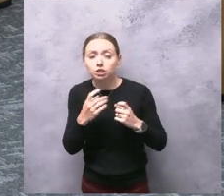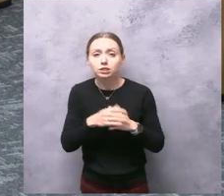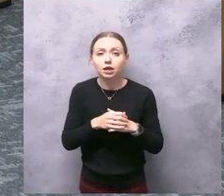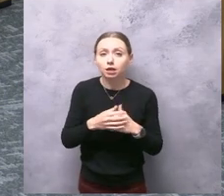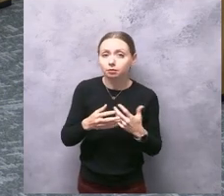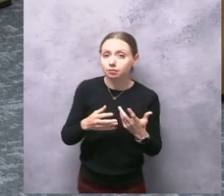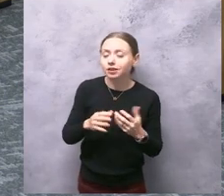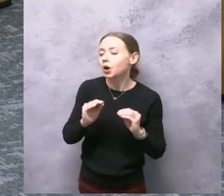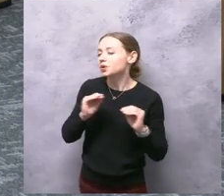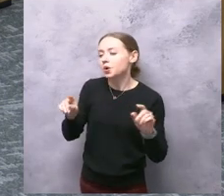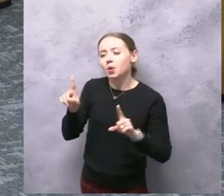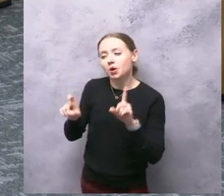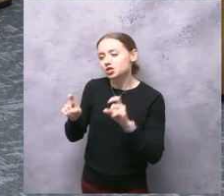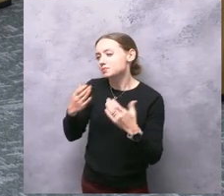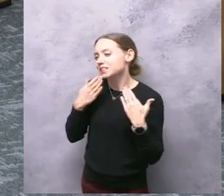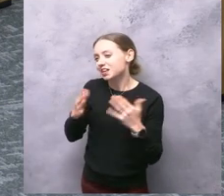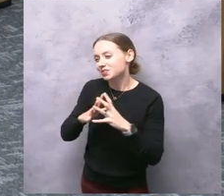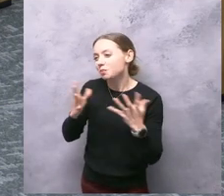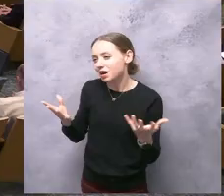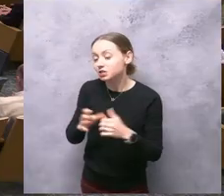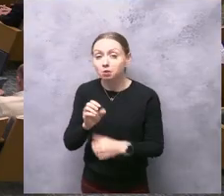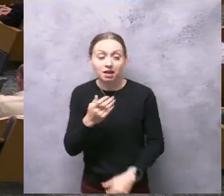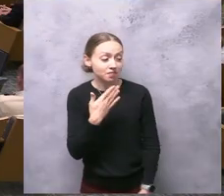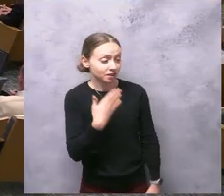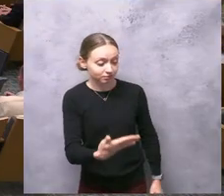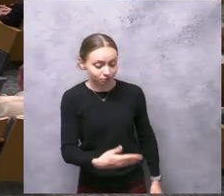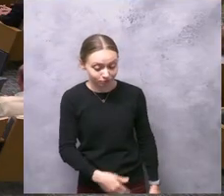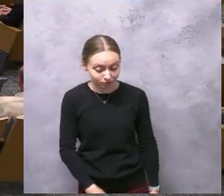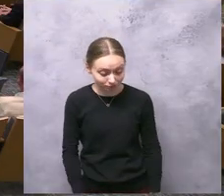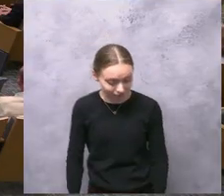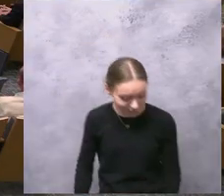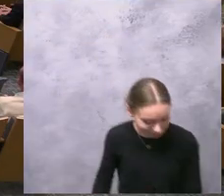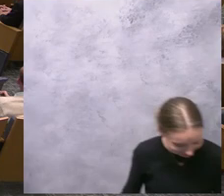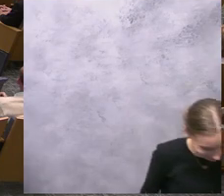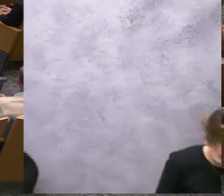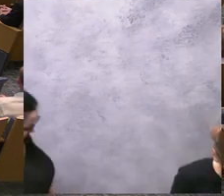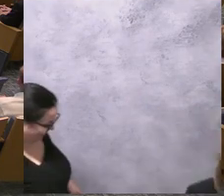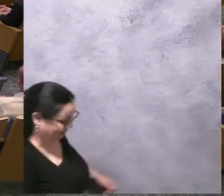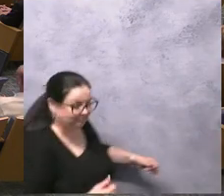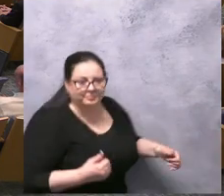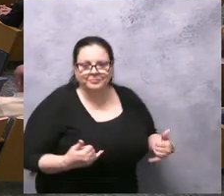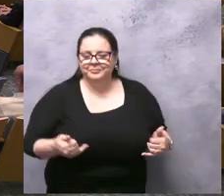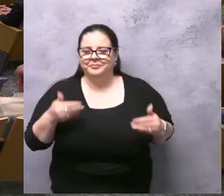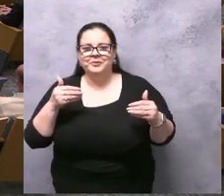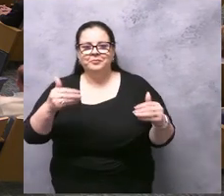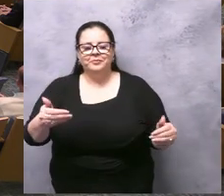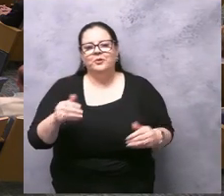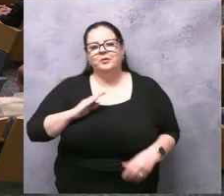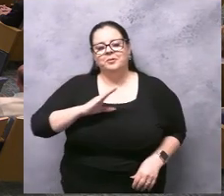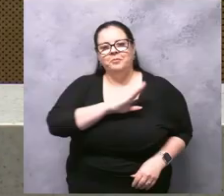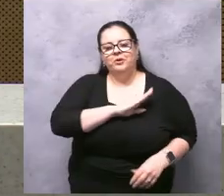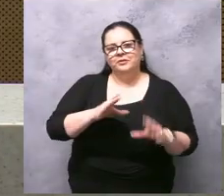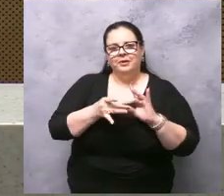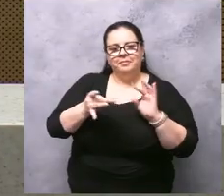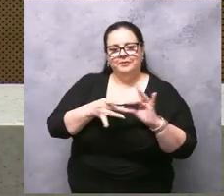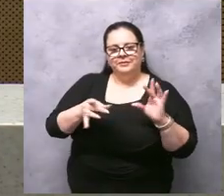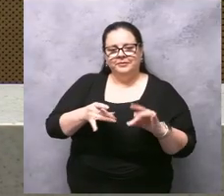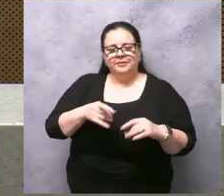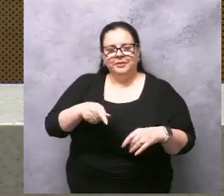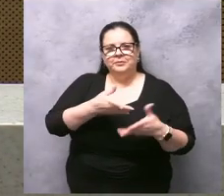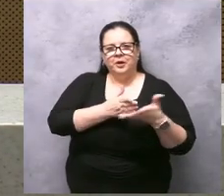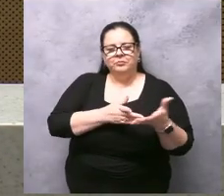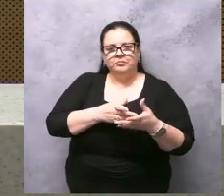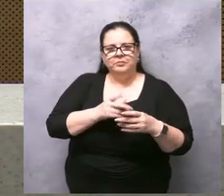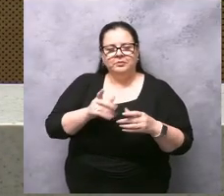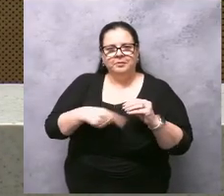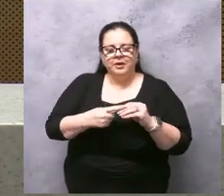questions, unfortunately. Thank you very much. Okay. Thank you. We'll now proceed with board comments. The board make comments in their own portion of the agenda regarding schools